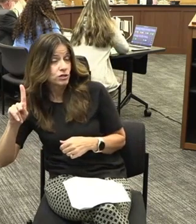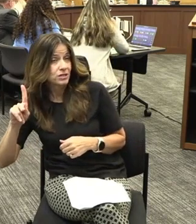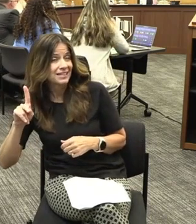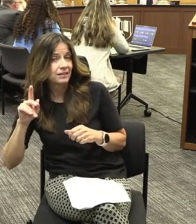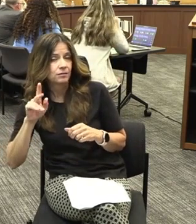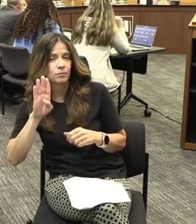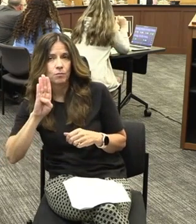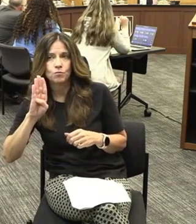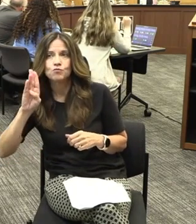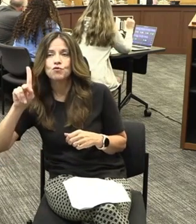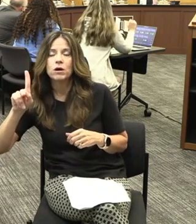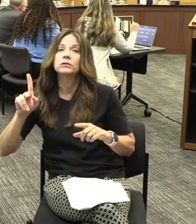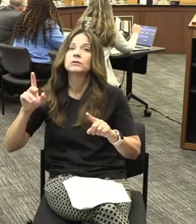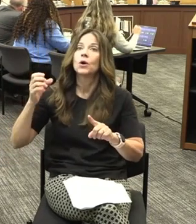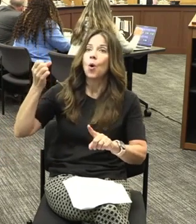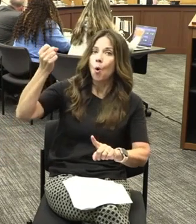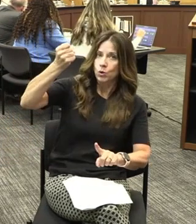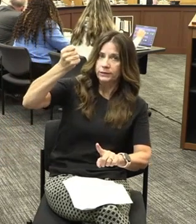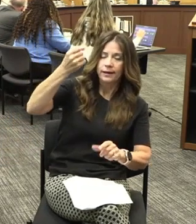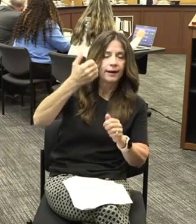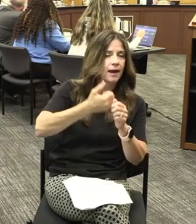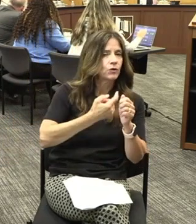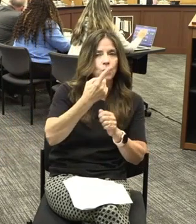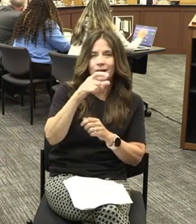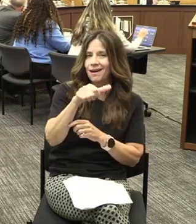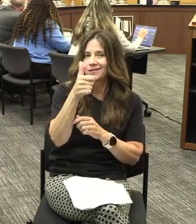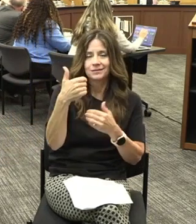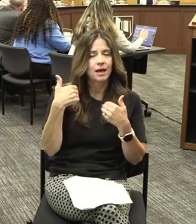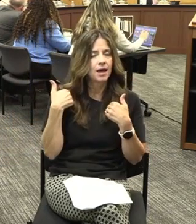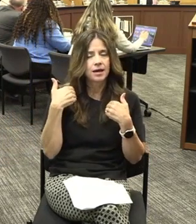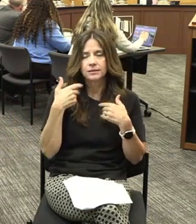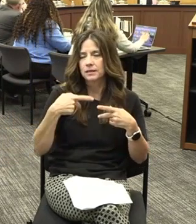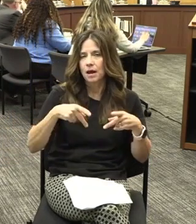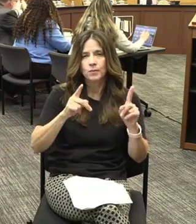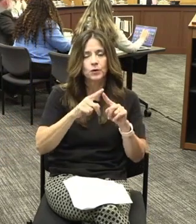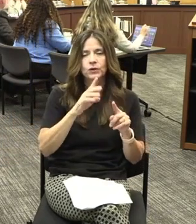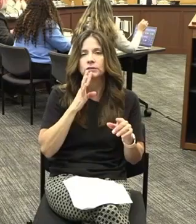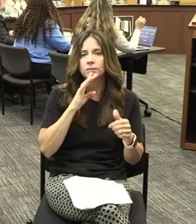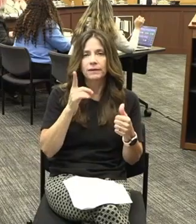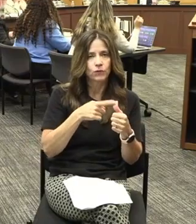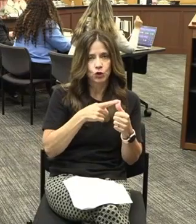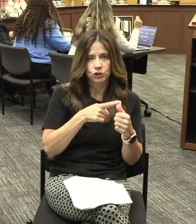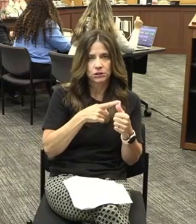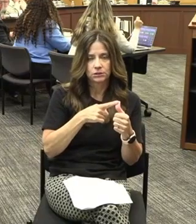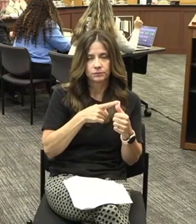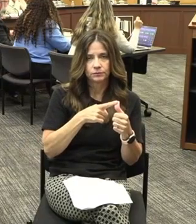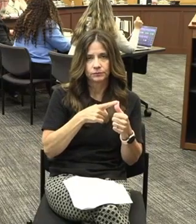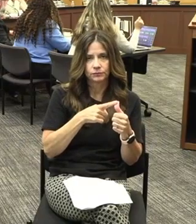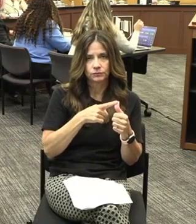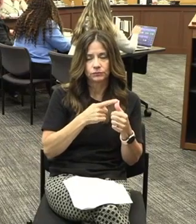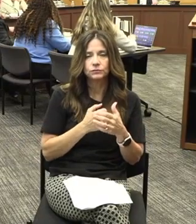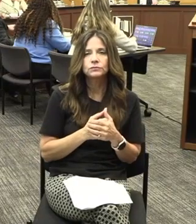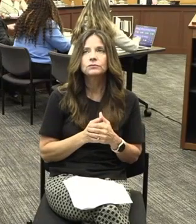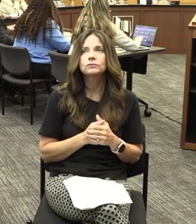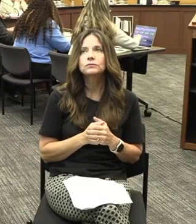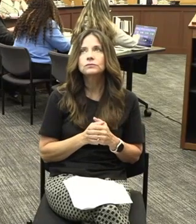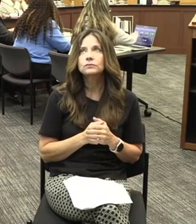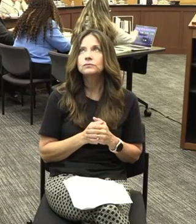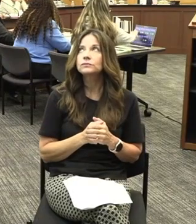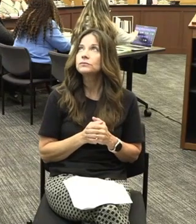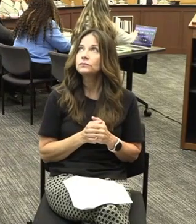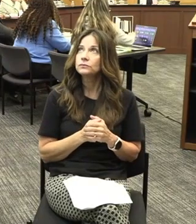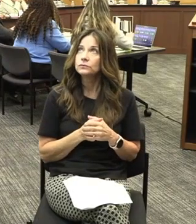have the? Oh, hold on. I think everybody else has an opportunity to speak first, then you get rebuttal. Question.